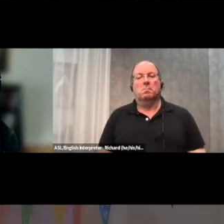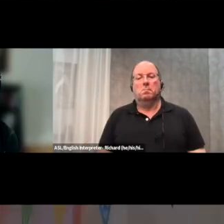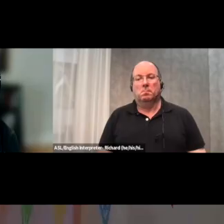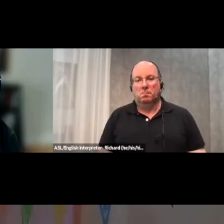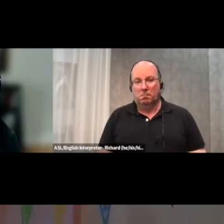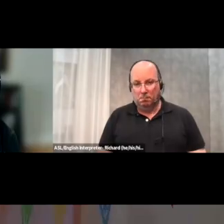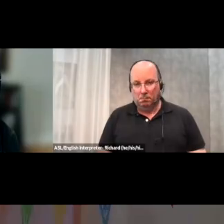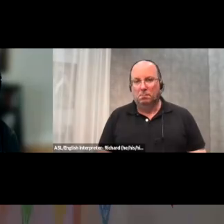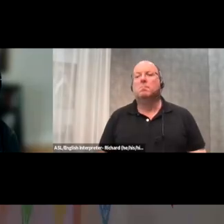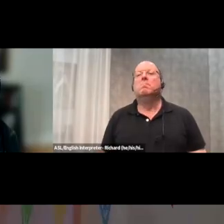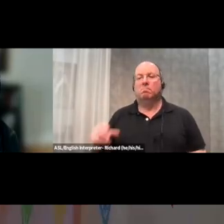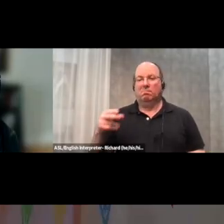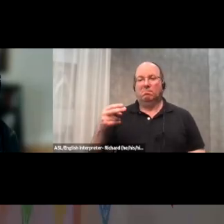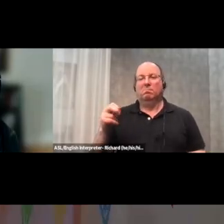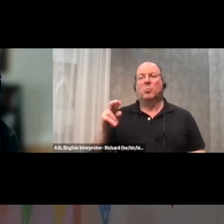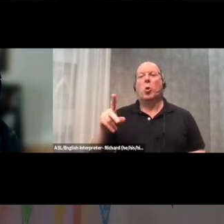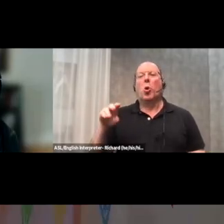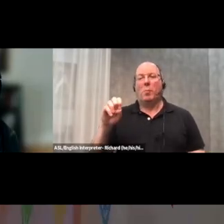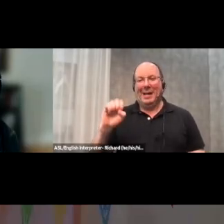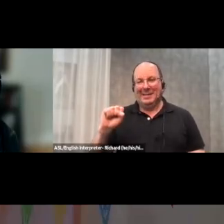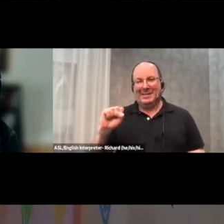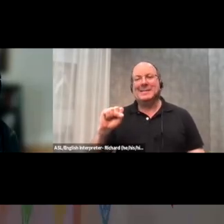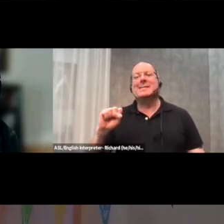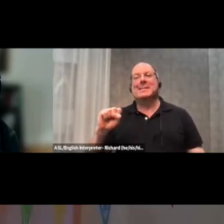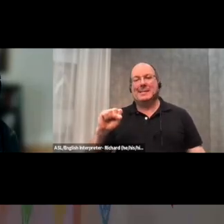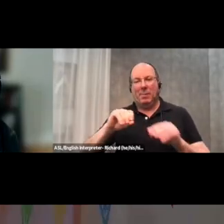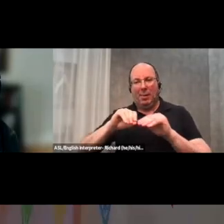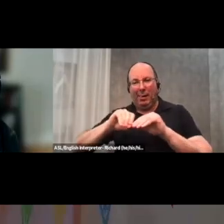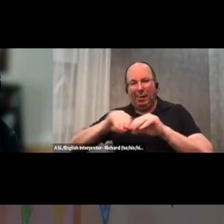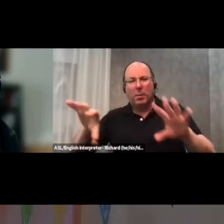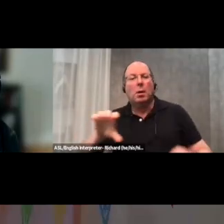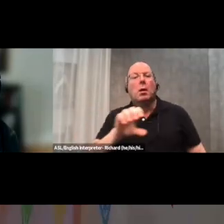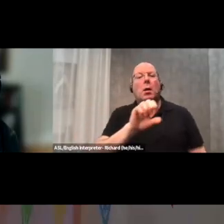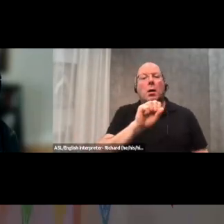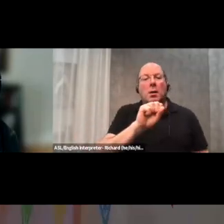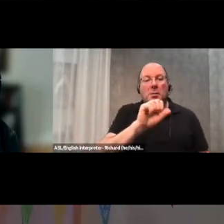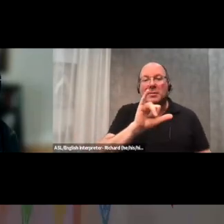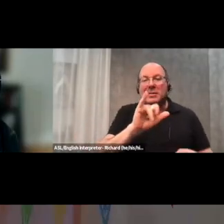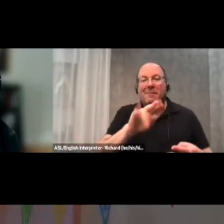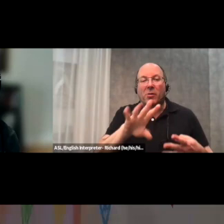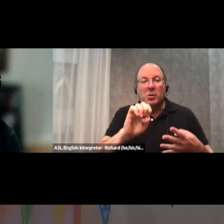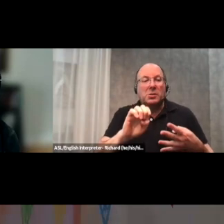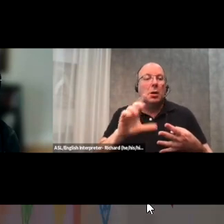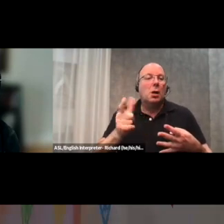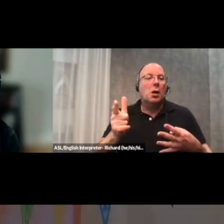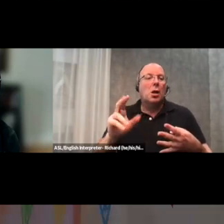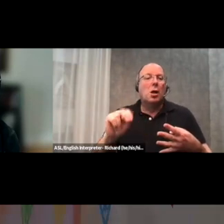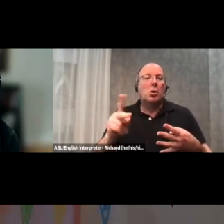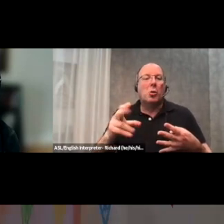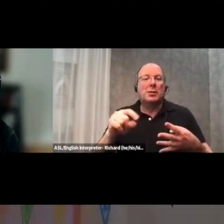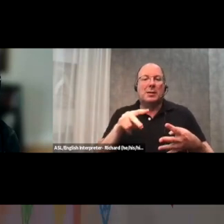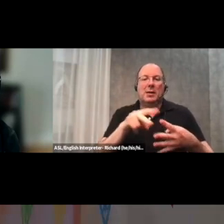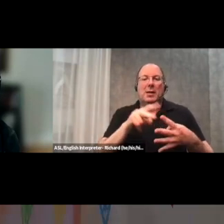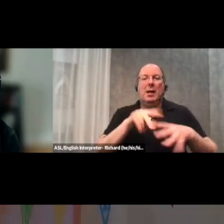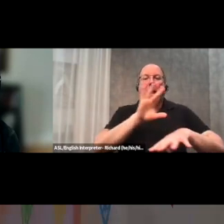All right, herpes is a viral STI. Yes, the rest of them. So syphilis and gonorrhea are bacterial and trichomoniasis